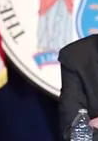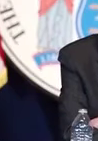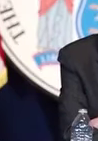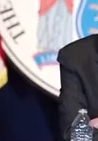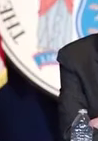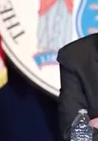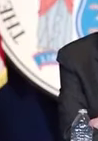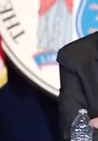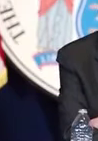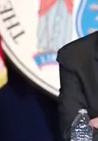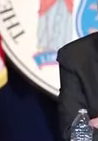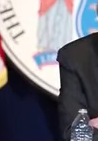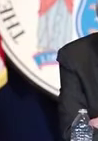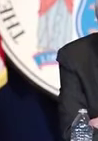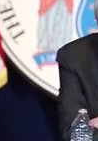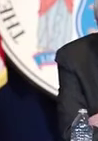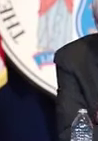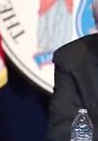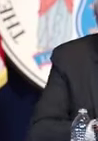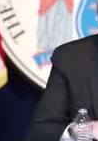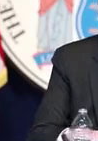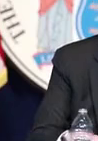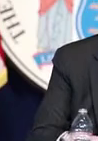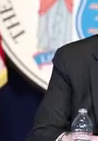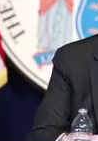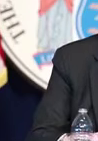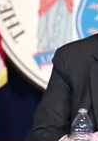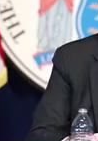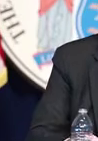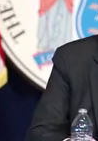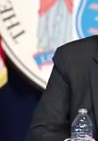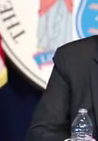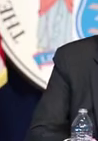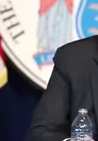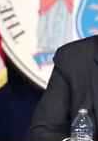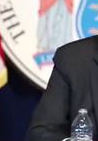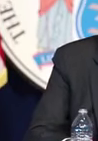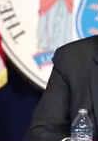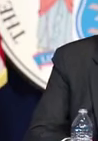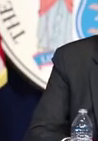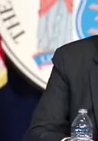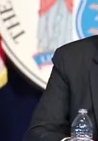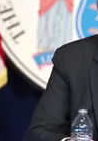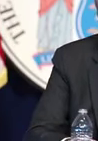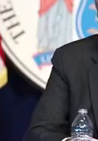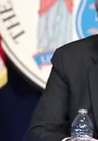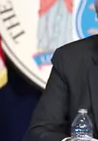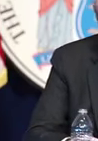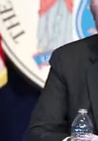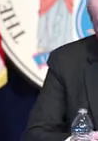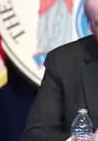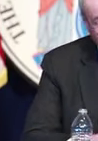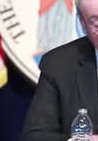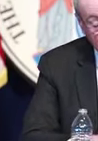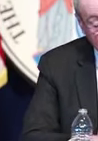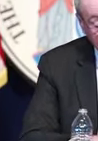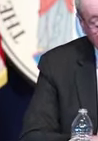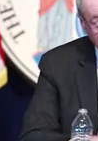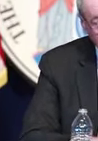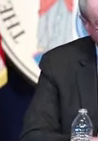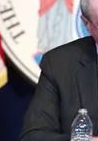Cuomo, Lamont, Wolf, Carney, and Raimondo to announce the formation of a regional advisory board or council to